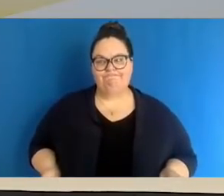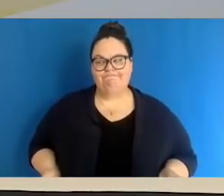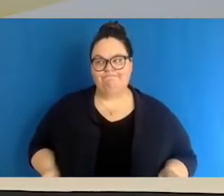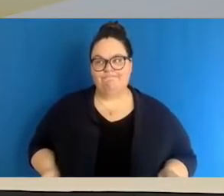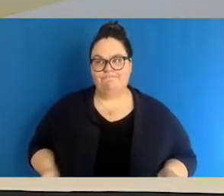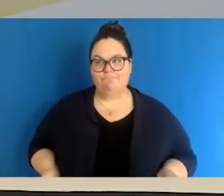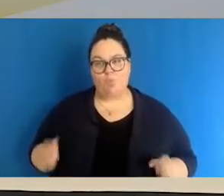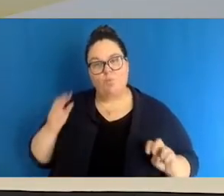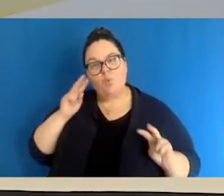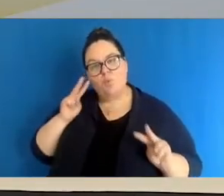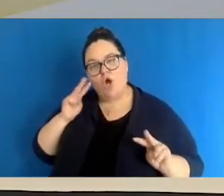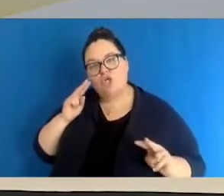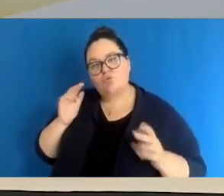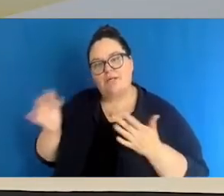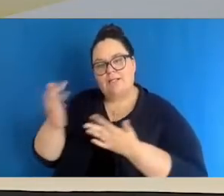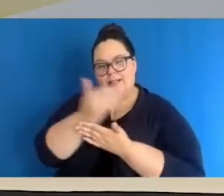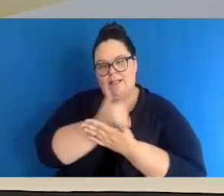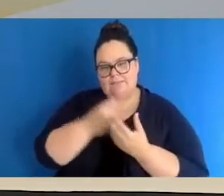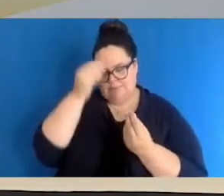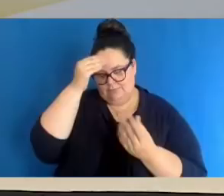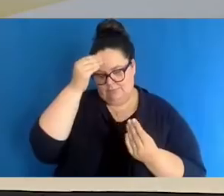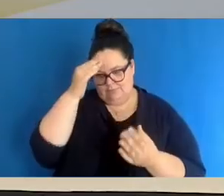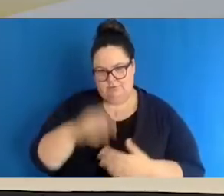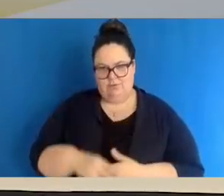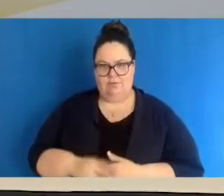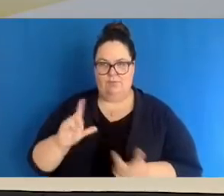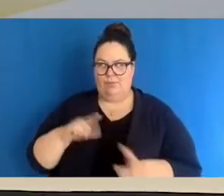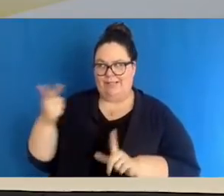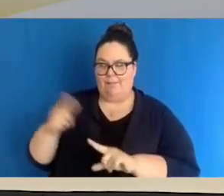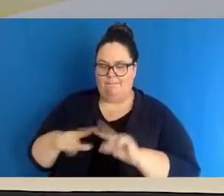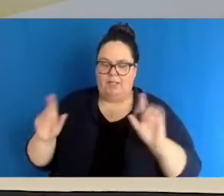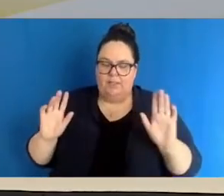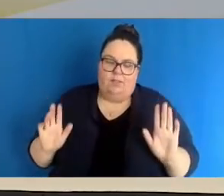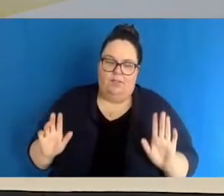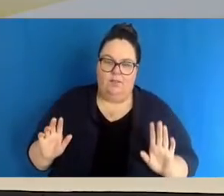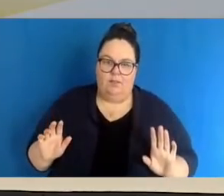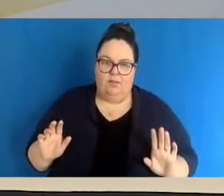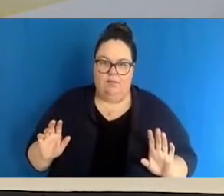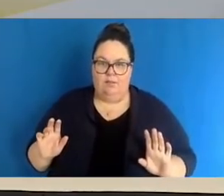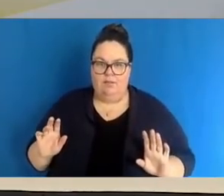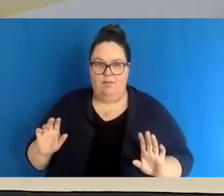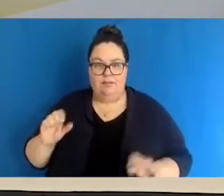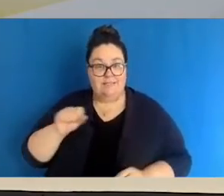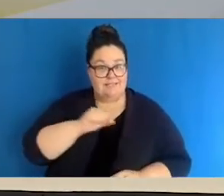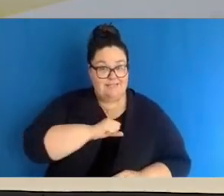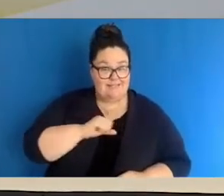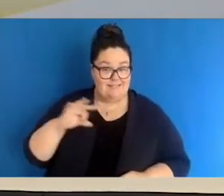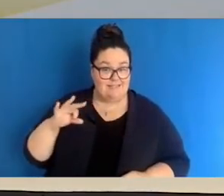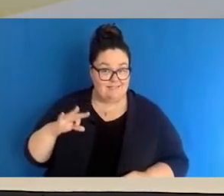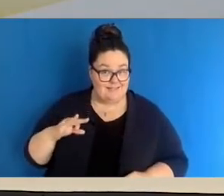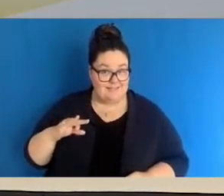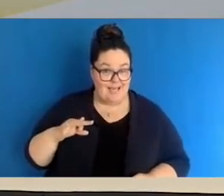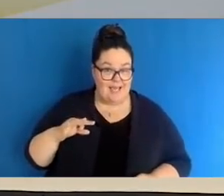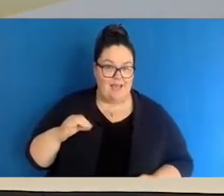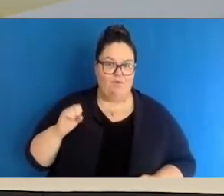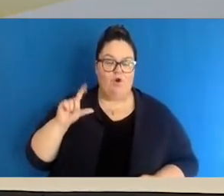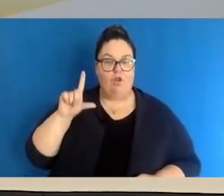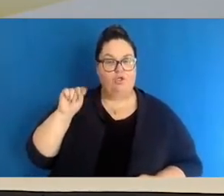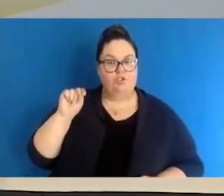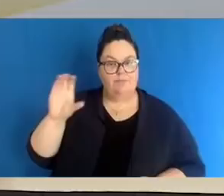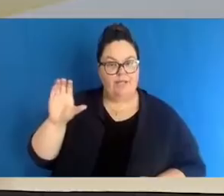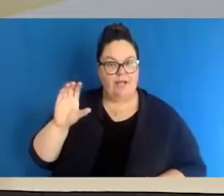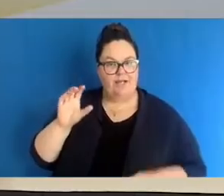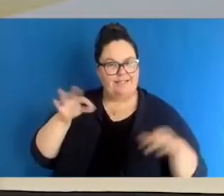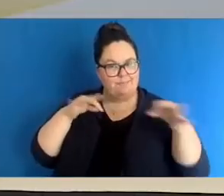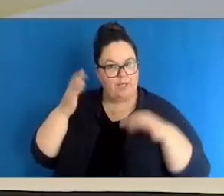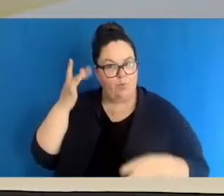watching, getting the information first. And now we've got to go with someone else, but is that, are the staff or the long-term care homes telling you